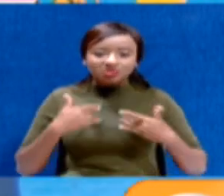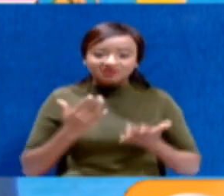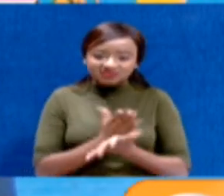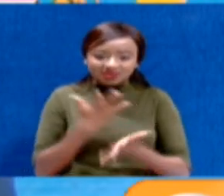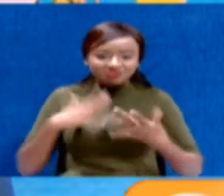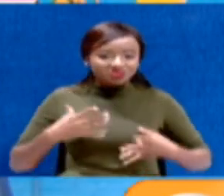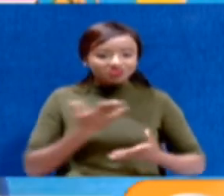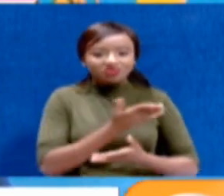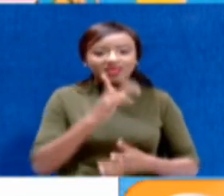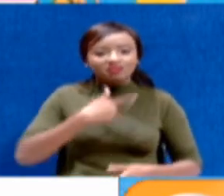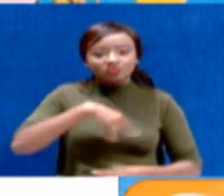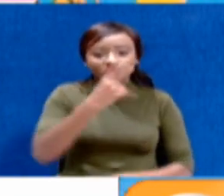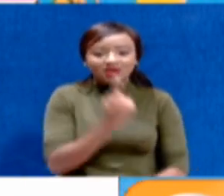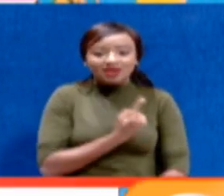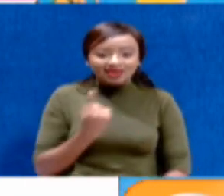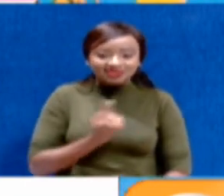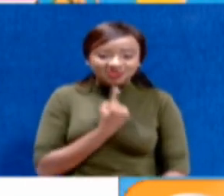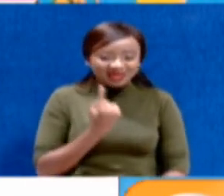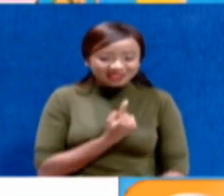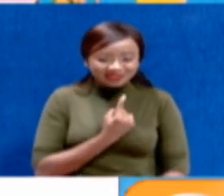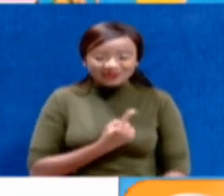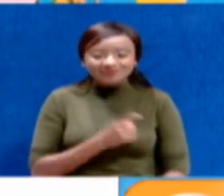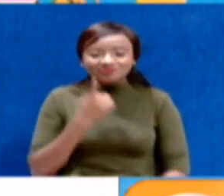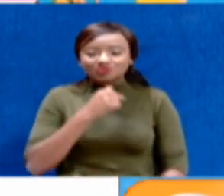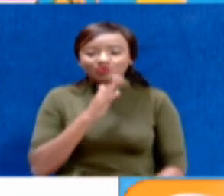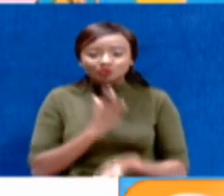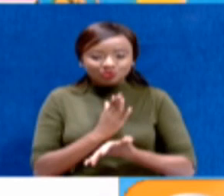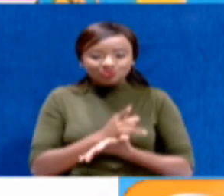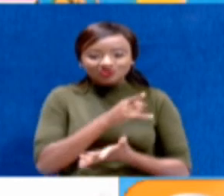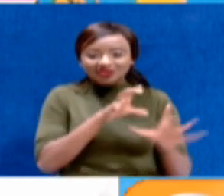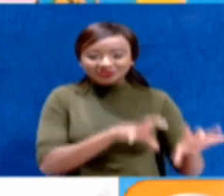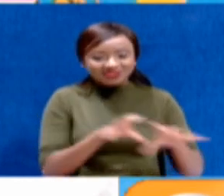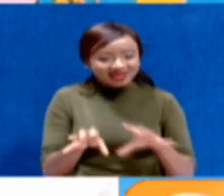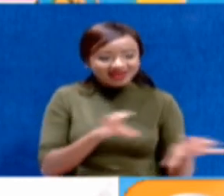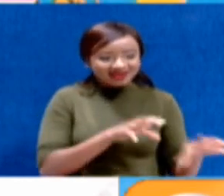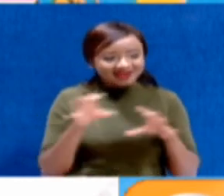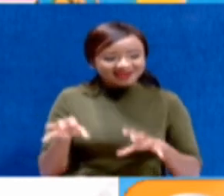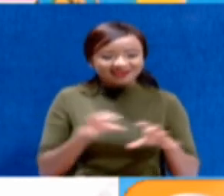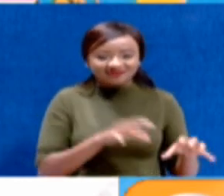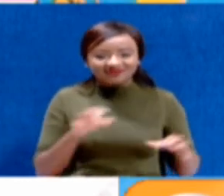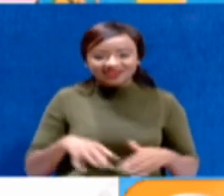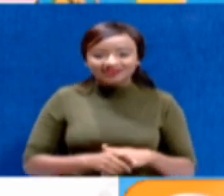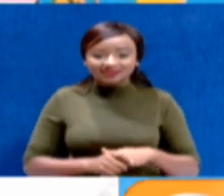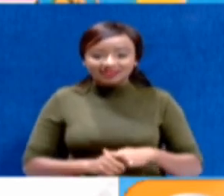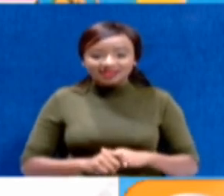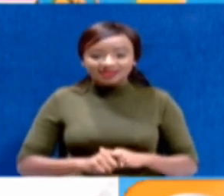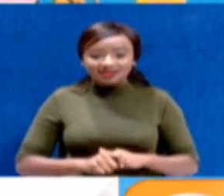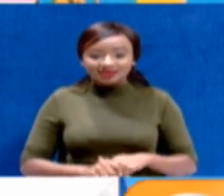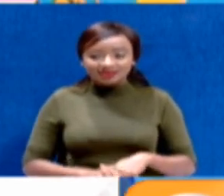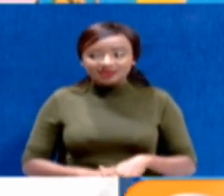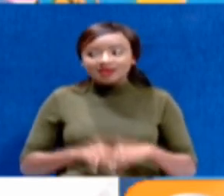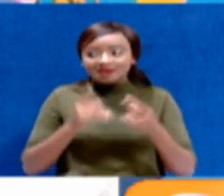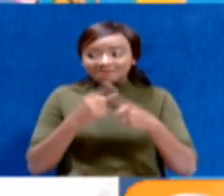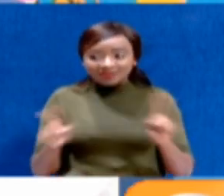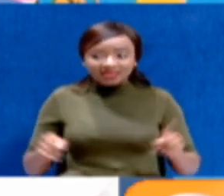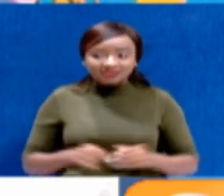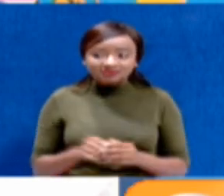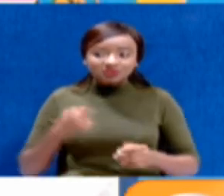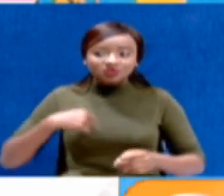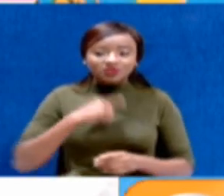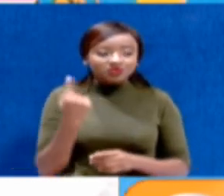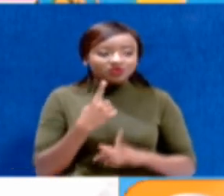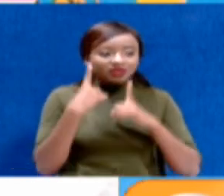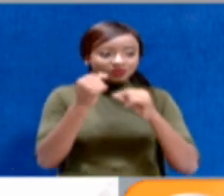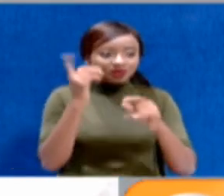tulipeleka quarantine ambao waliumia sana. Lakini sisi tukusema tu pole kwa